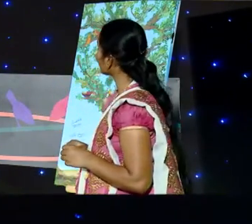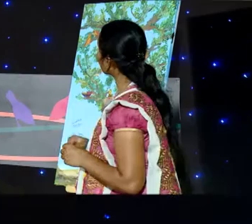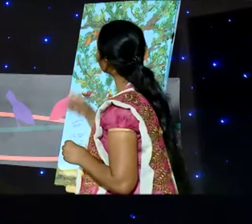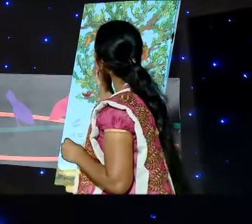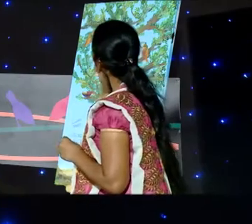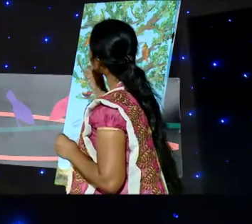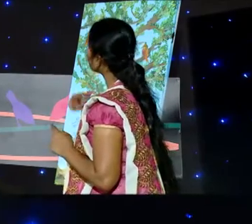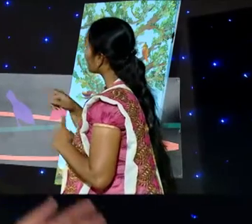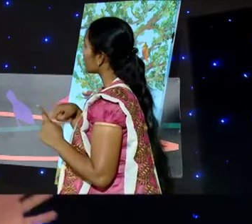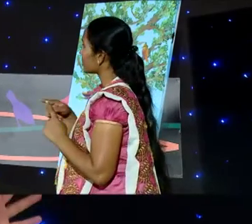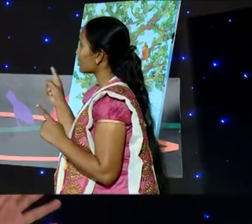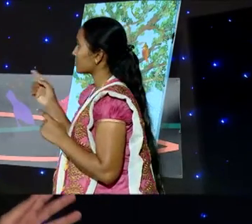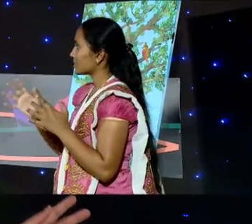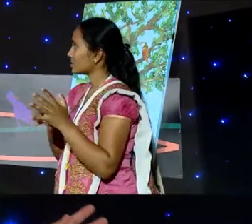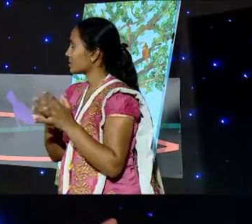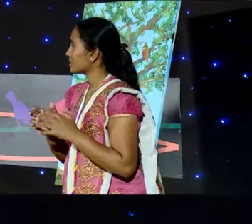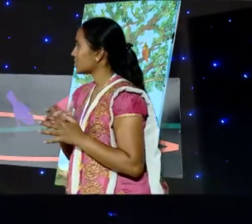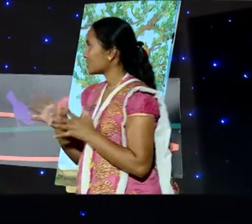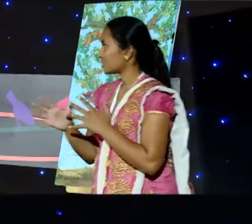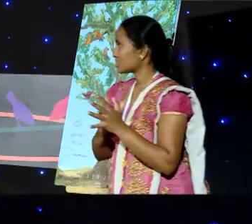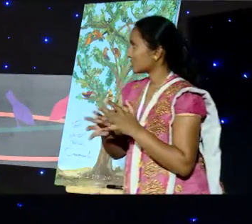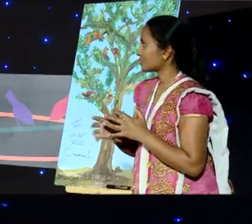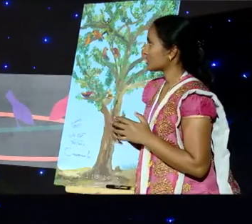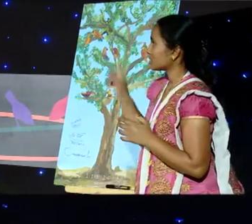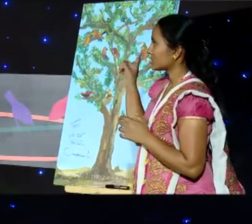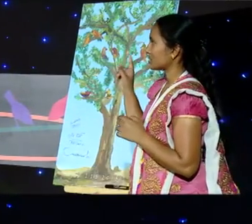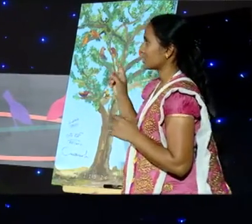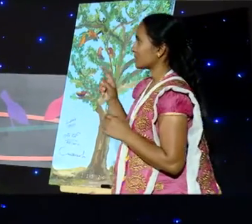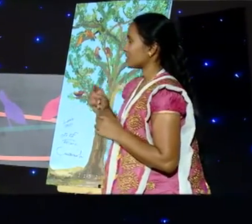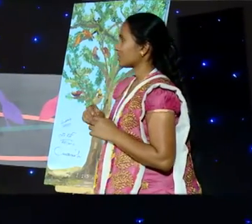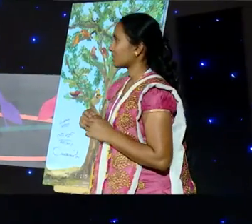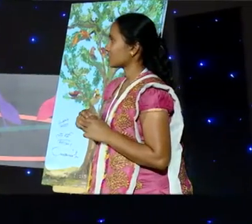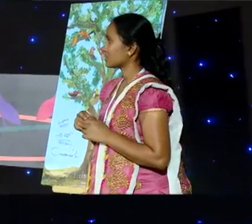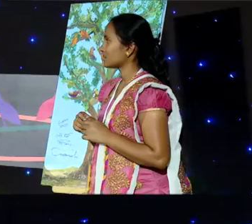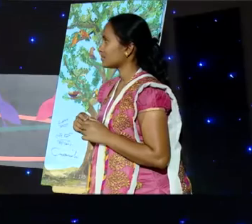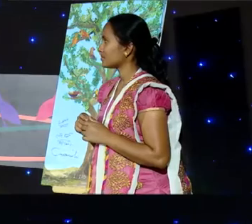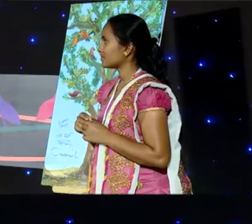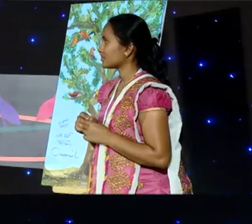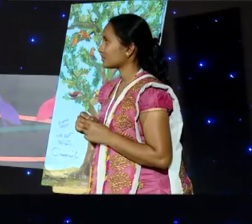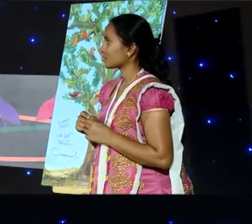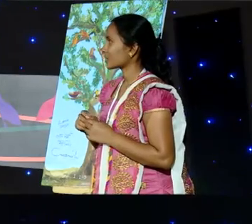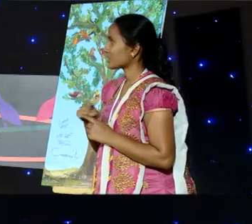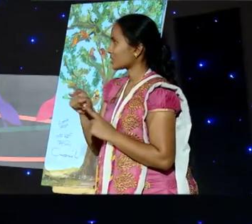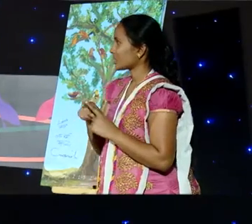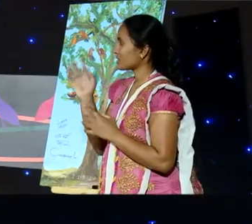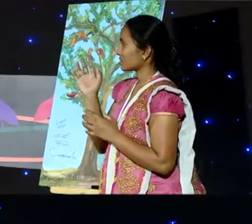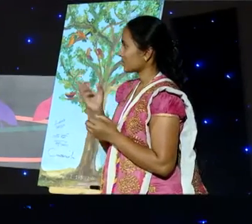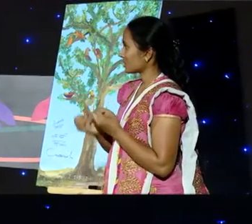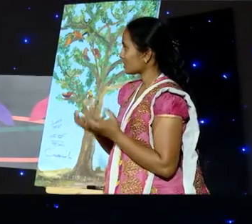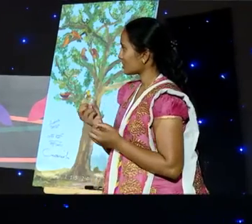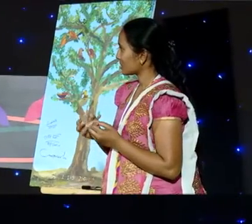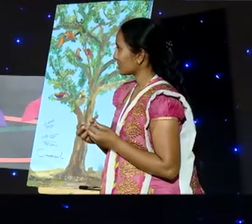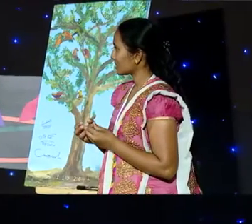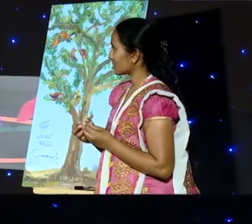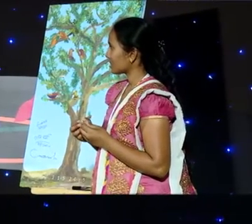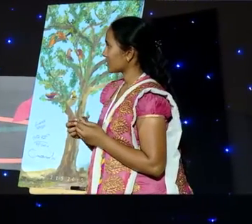I want to start with a story of Shakuben. Shakuben has two kids, but when those two kids were young,